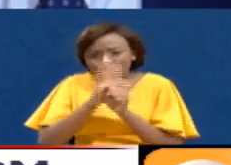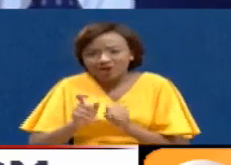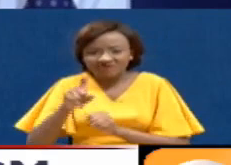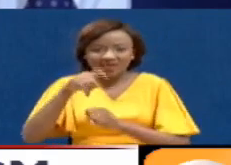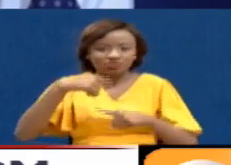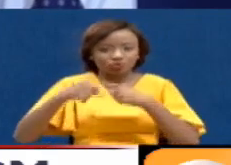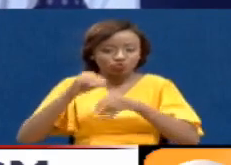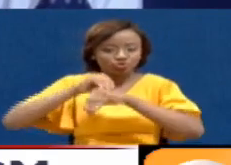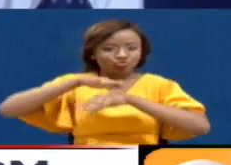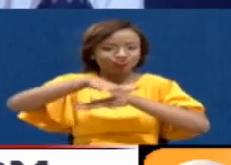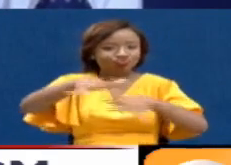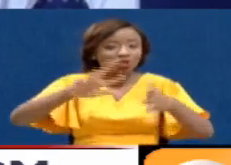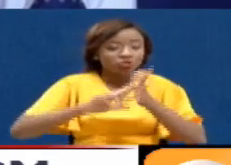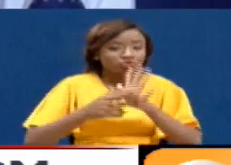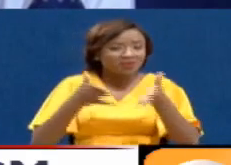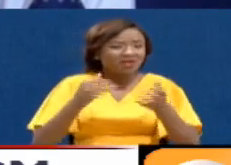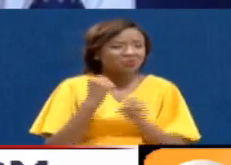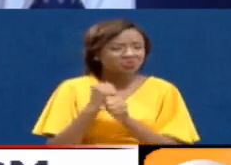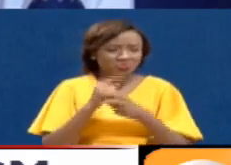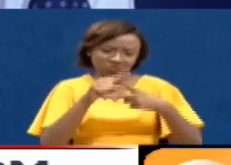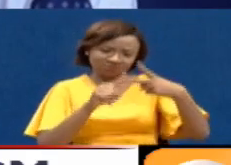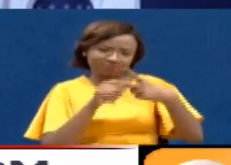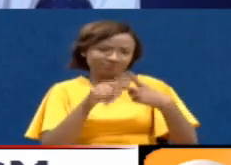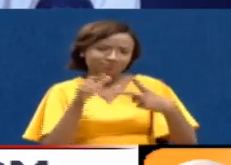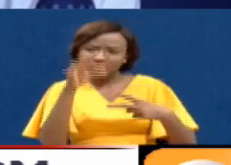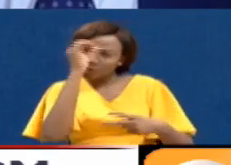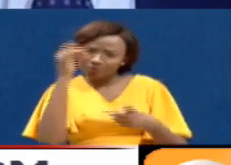government do to weather this particular storm, in your view?